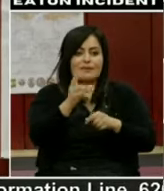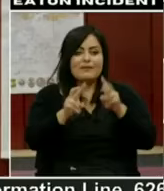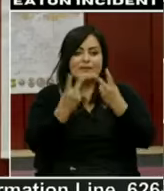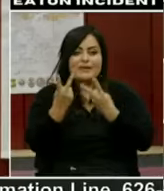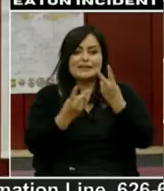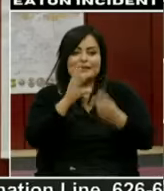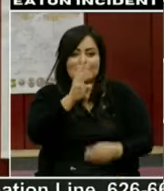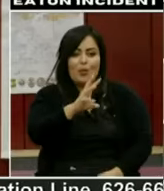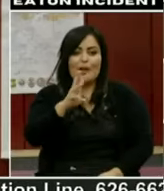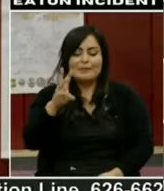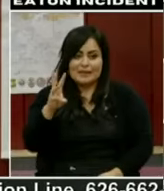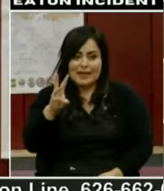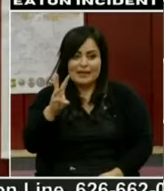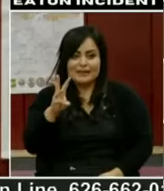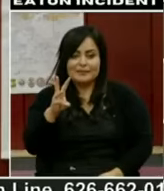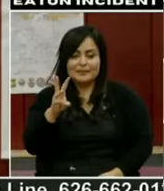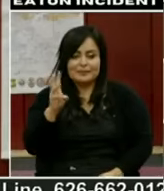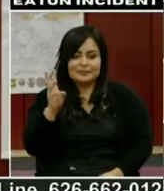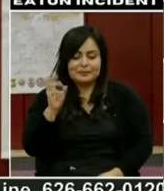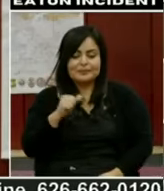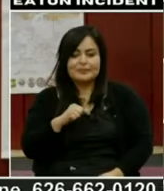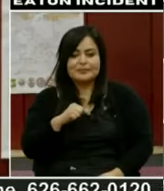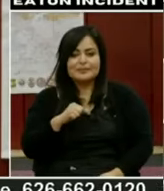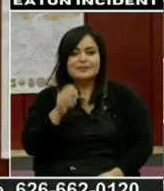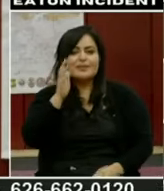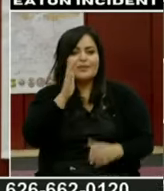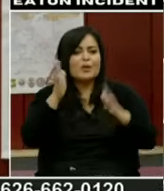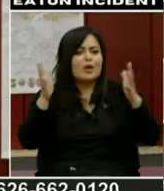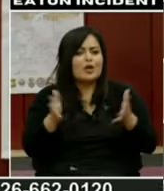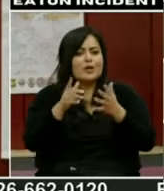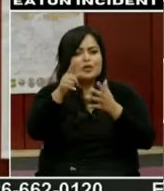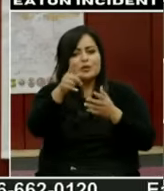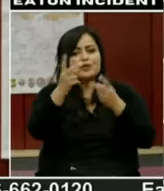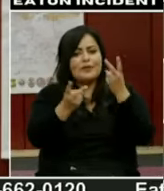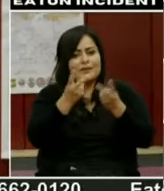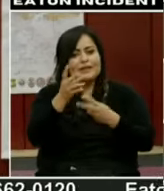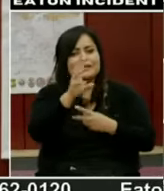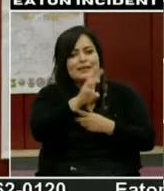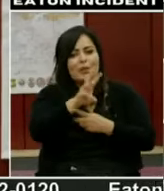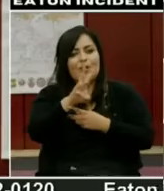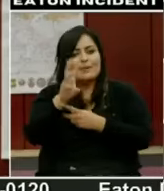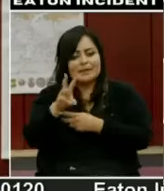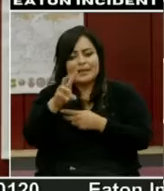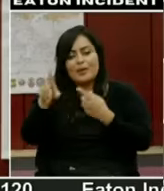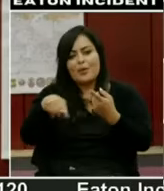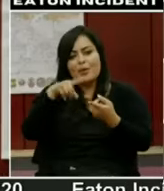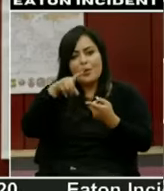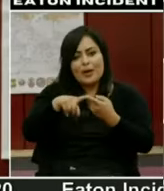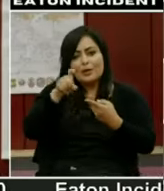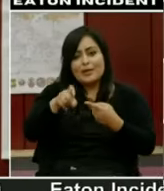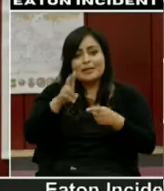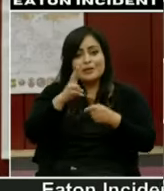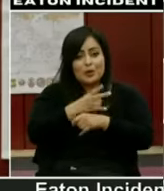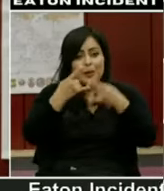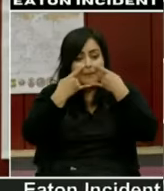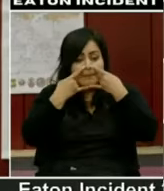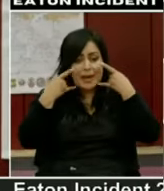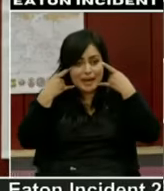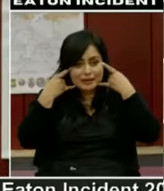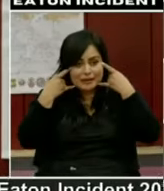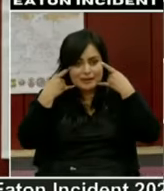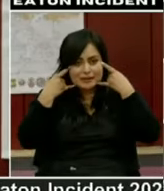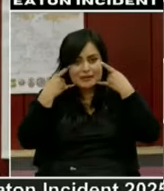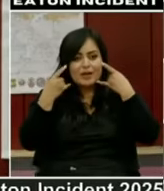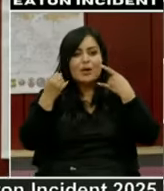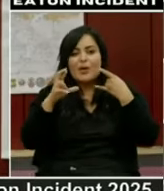fire.airnow.gov. I would highly encourage all of you to take a look at that, because that will help you determine when you need to be wearing a mask, when maybe you don't need